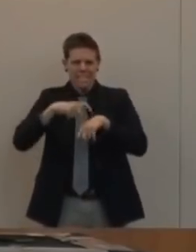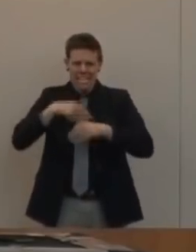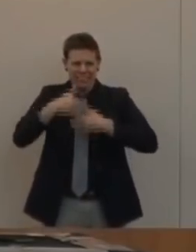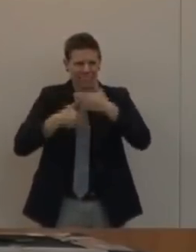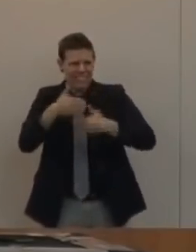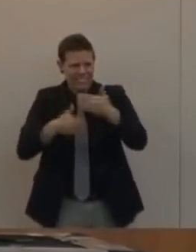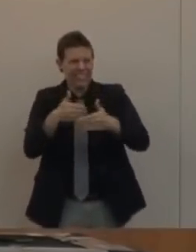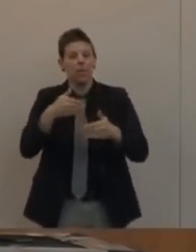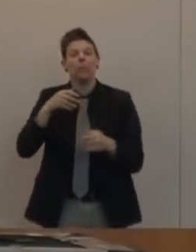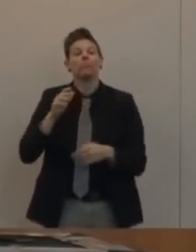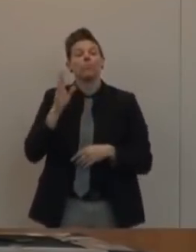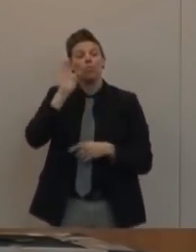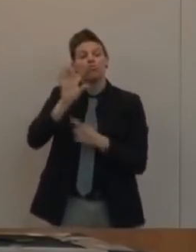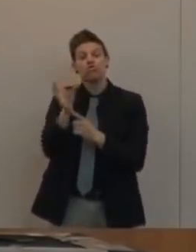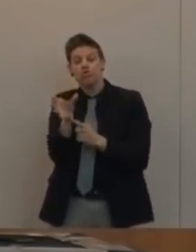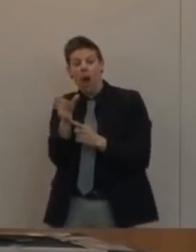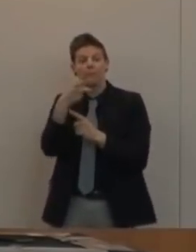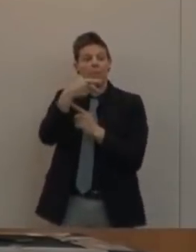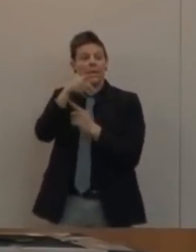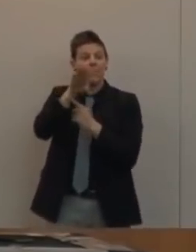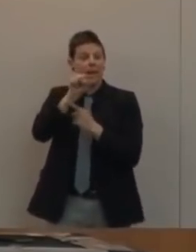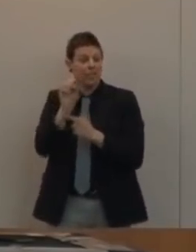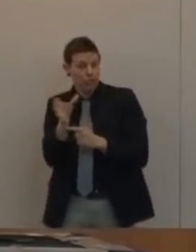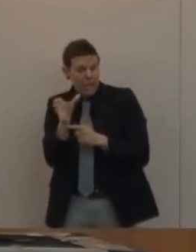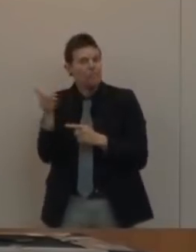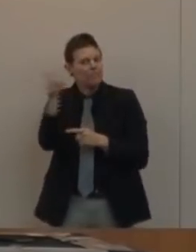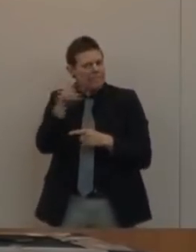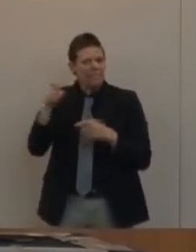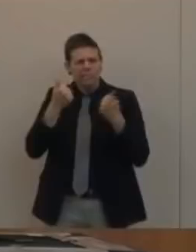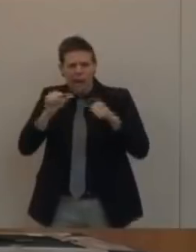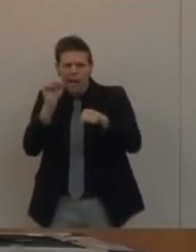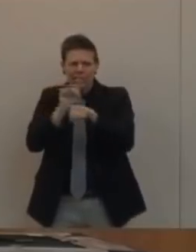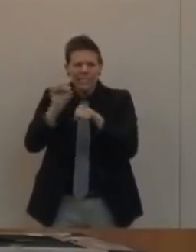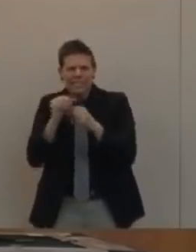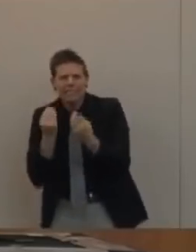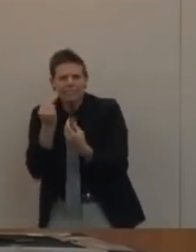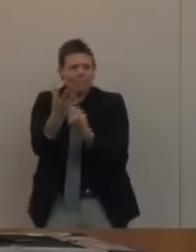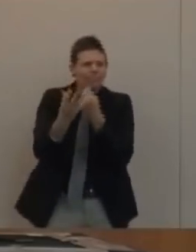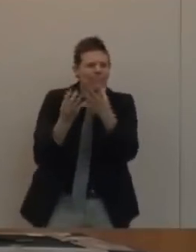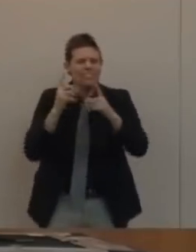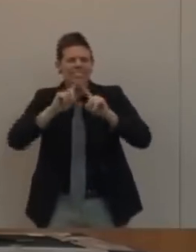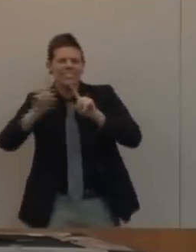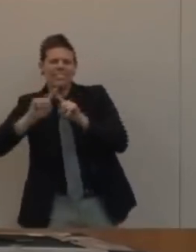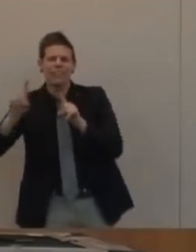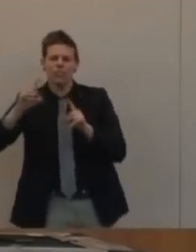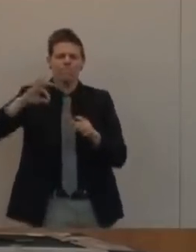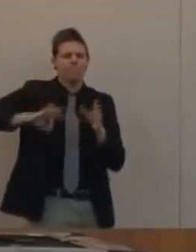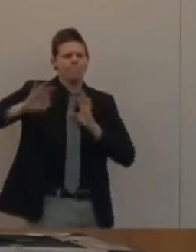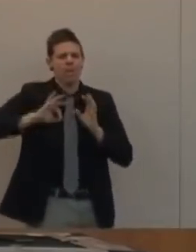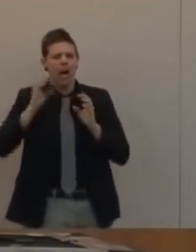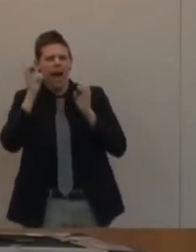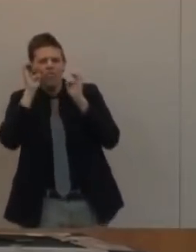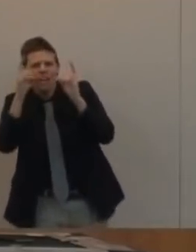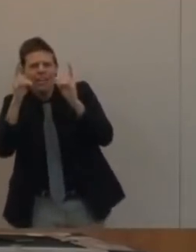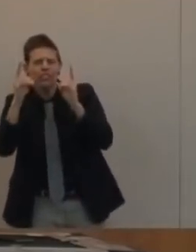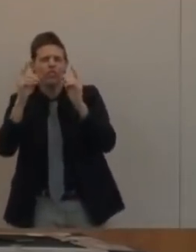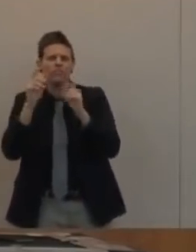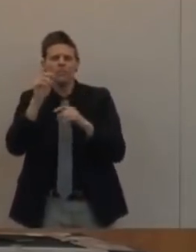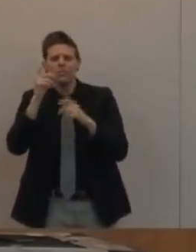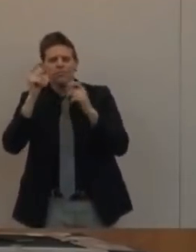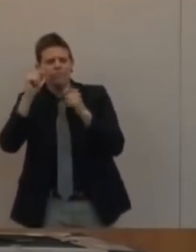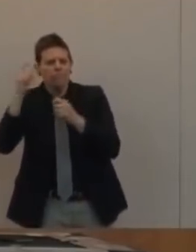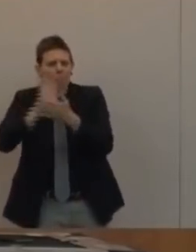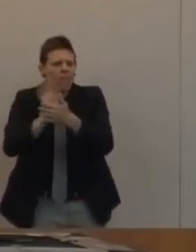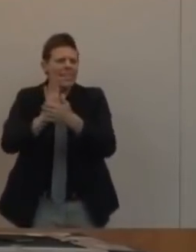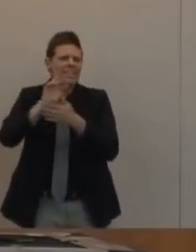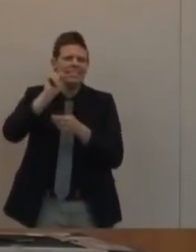really trying to provide a meaningful educational experience, even though we're not going to